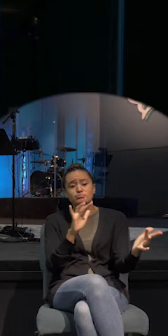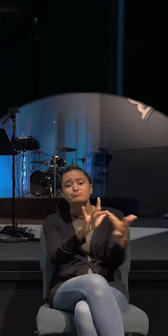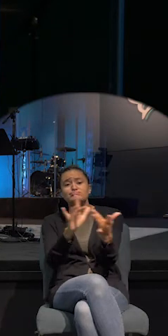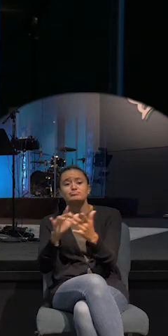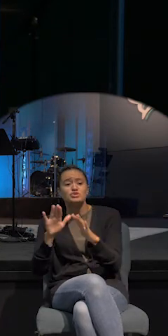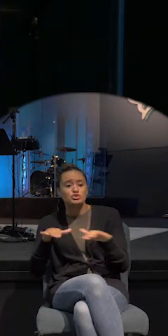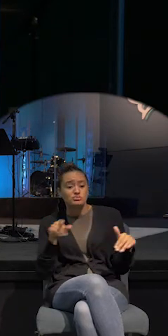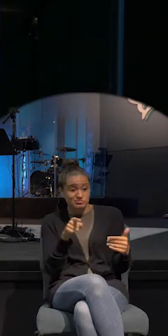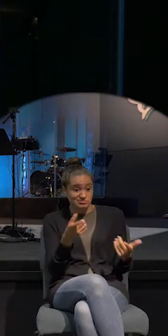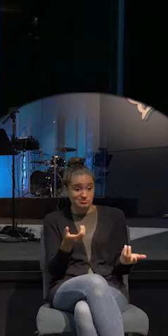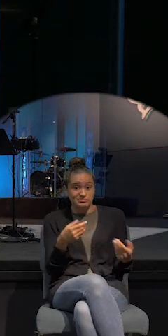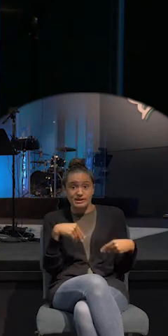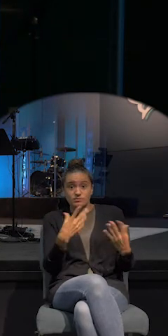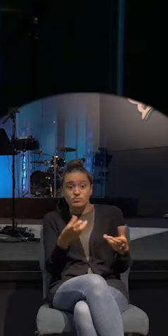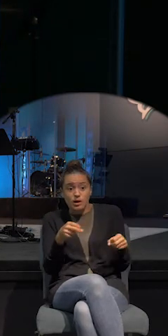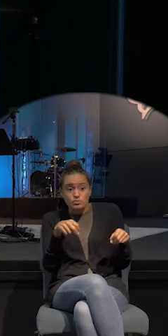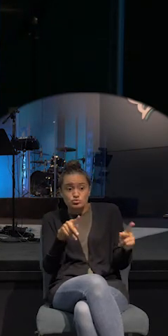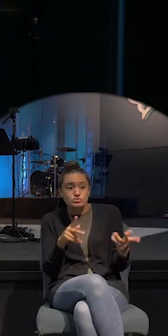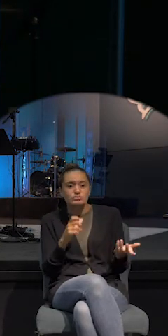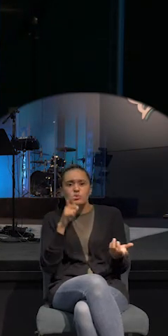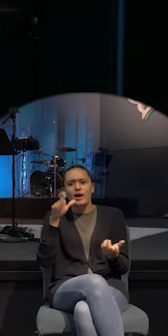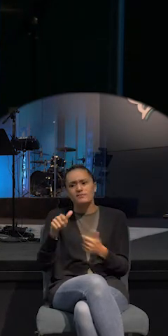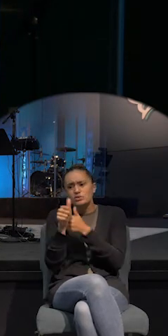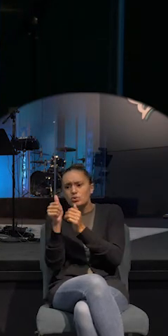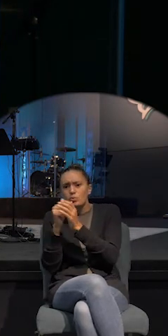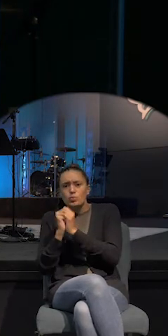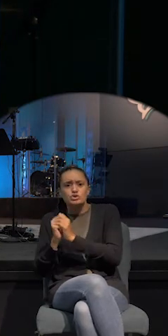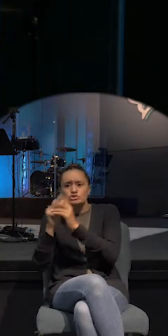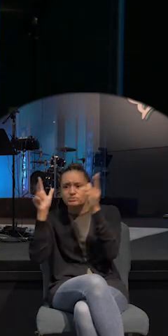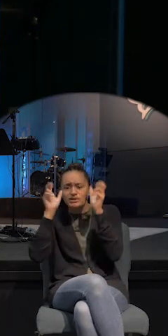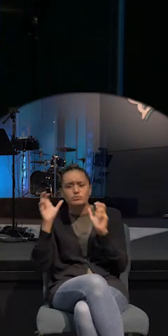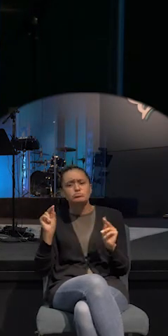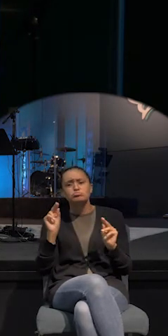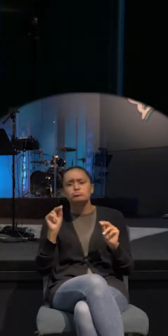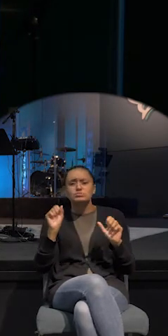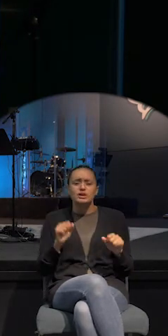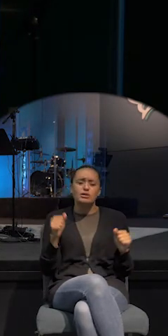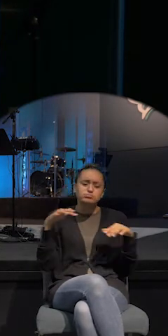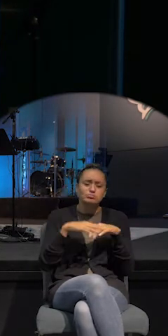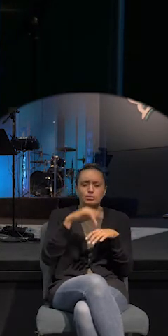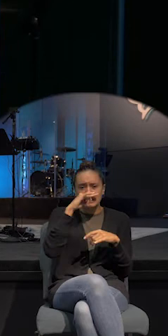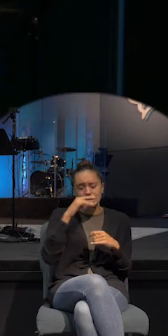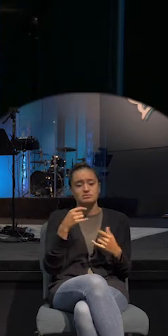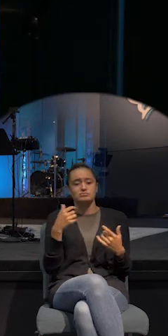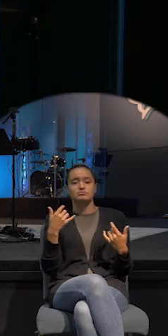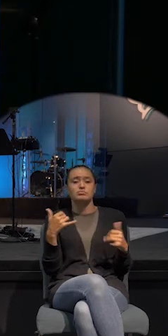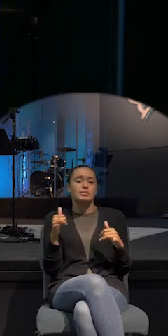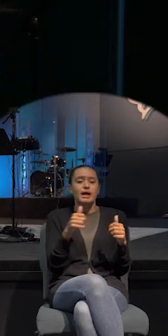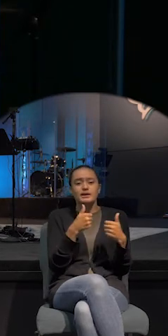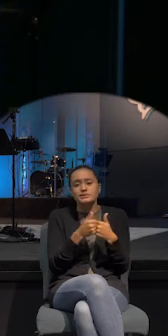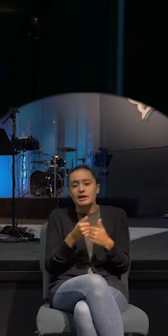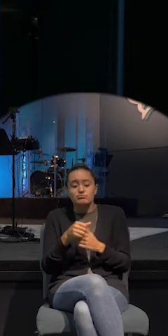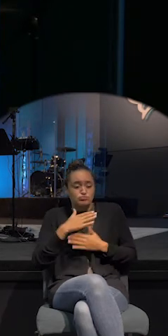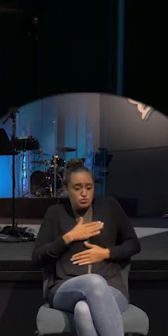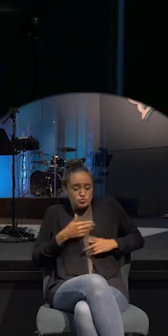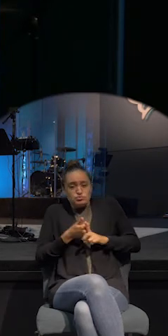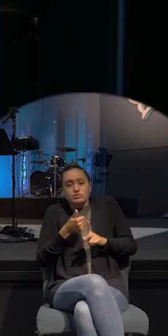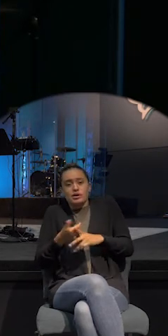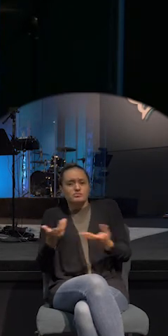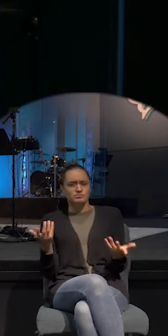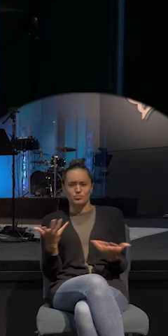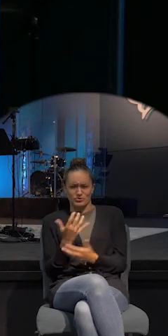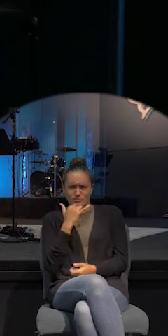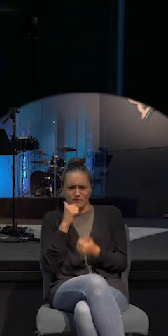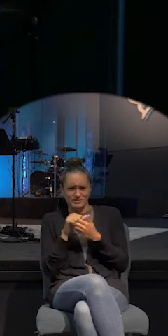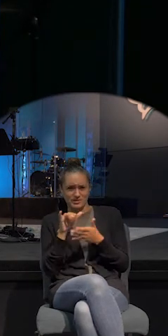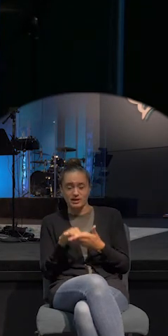them an alternative. You don't have to worship the devil. You can gather together as kids, play some games, and enjoy yourself. What's wrong with that? Well,